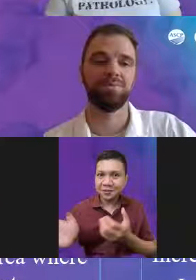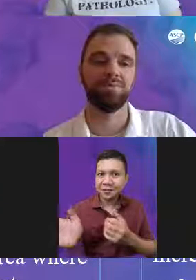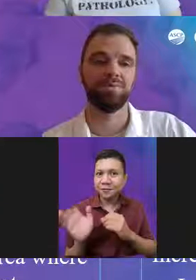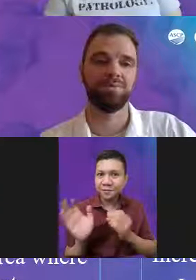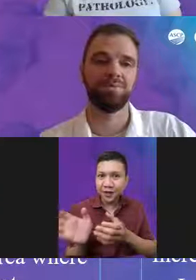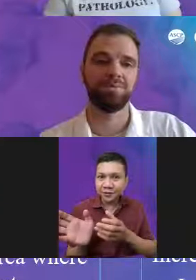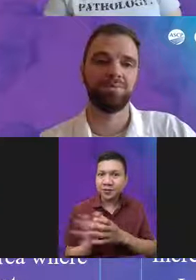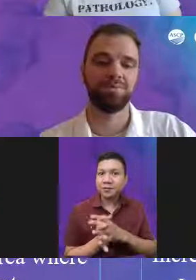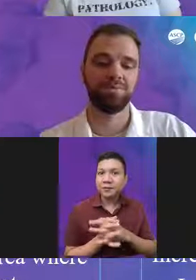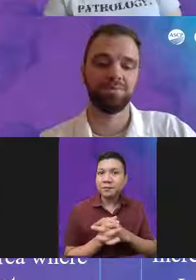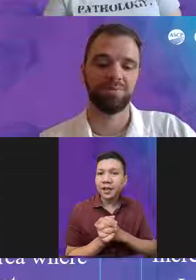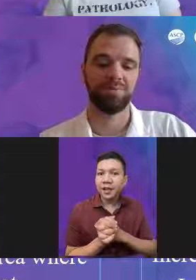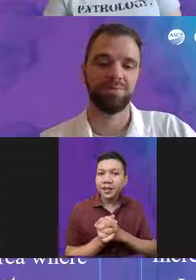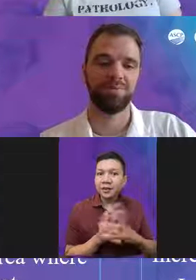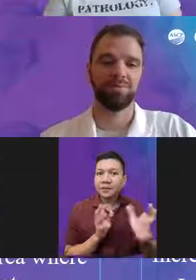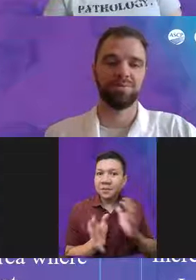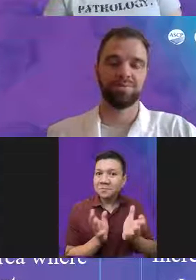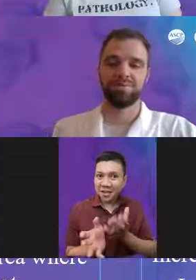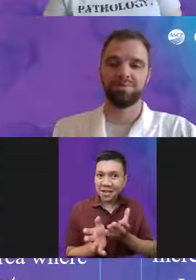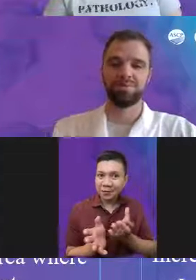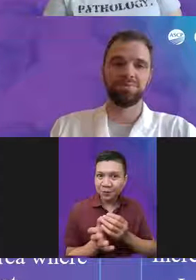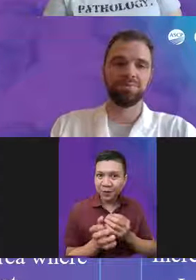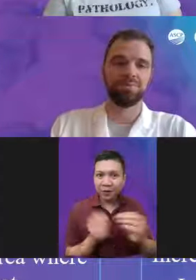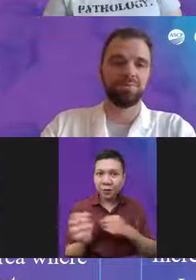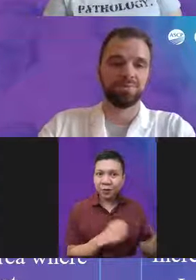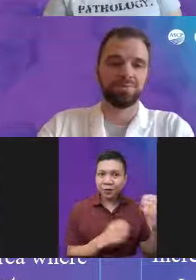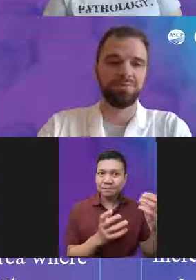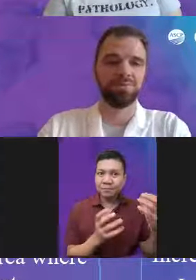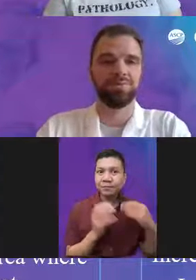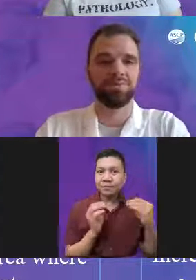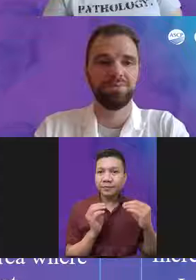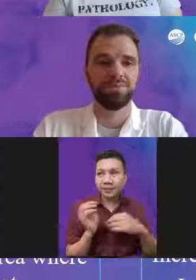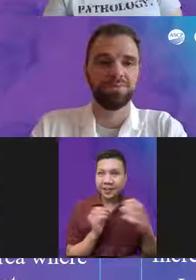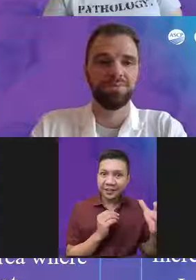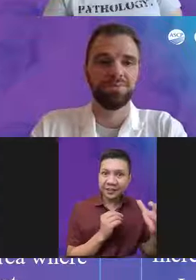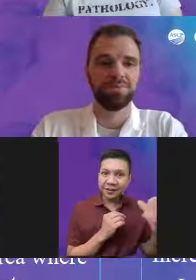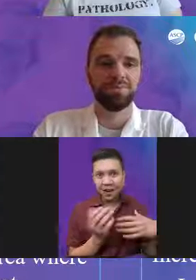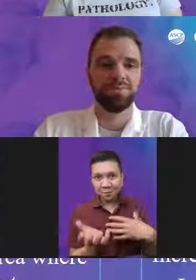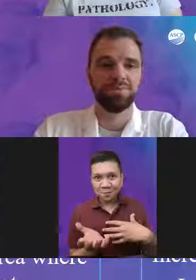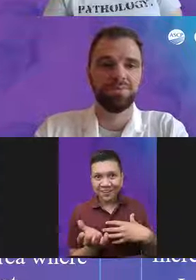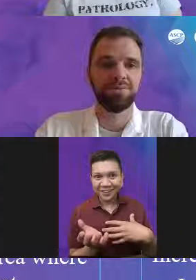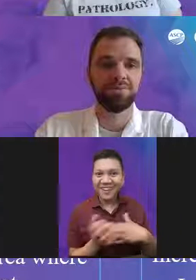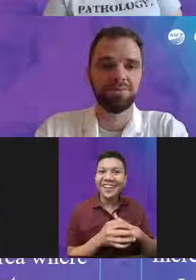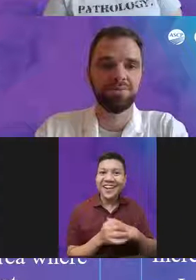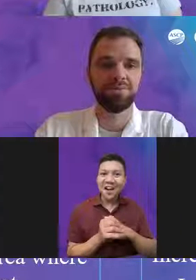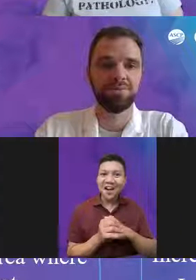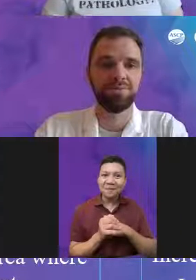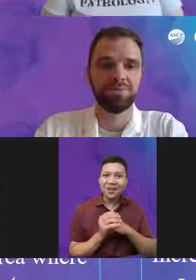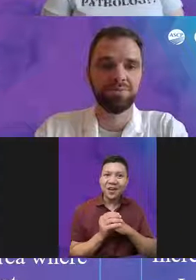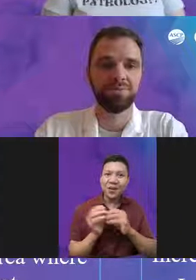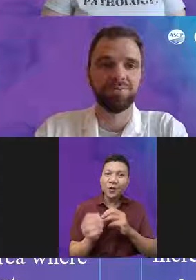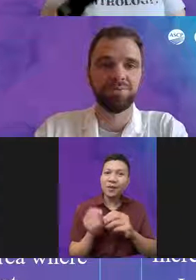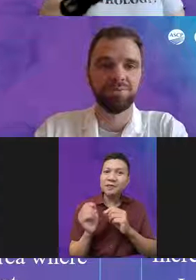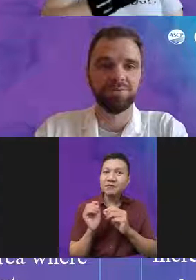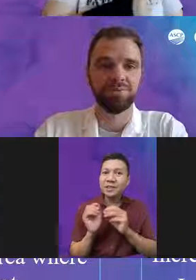for doctors or for medical doctors, but there are some times when they order things that are not appropriate. you